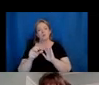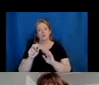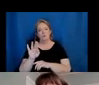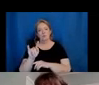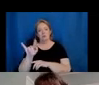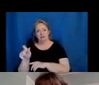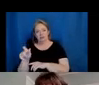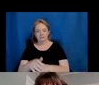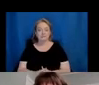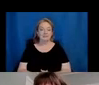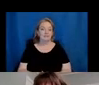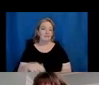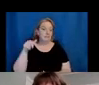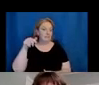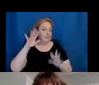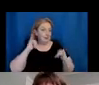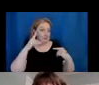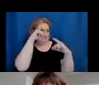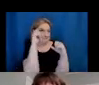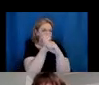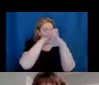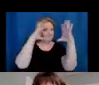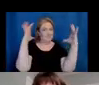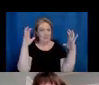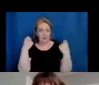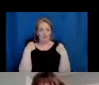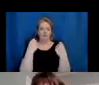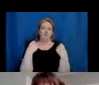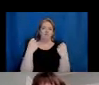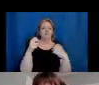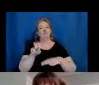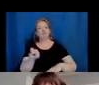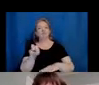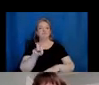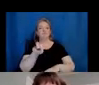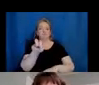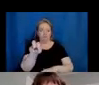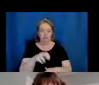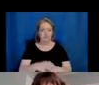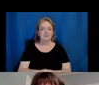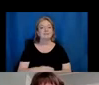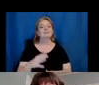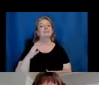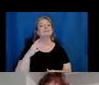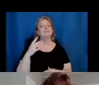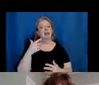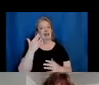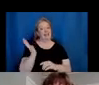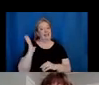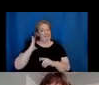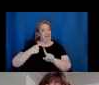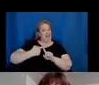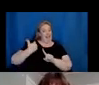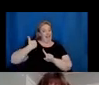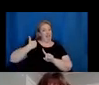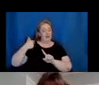So, as this is a virtual road trip, I'd like to start by highlighting a few notable attractions you might consider visiting on the journey between last month's